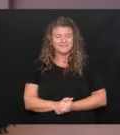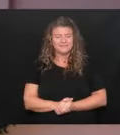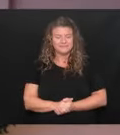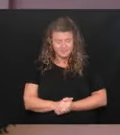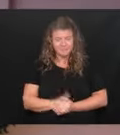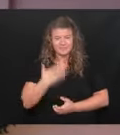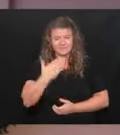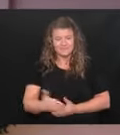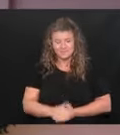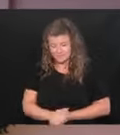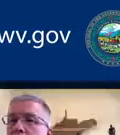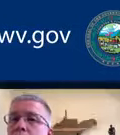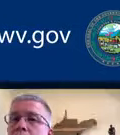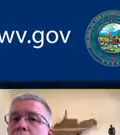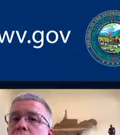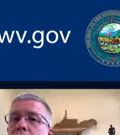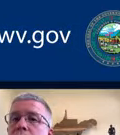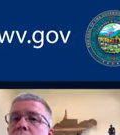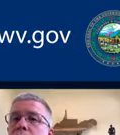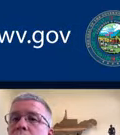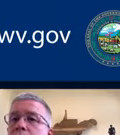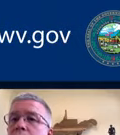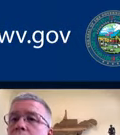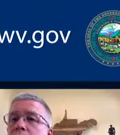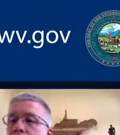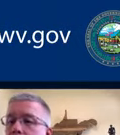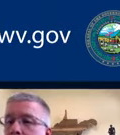All right, thank you, Charles. Next to Paul Mullen with WCBC.